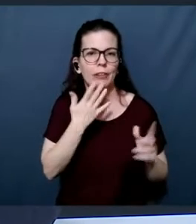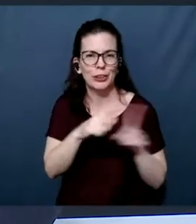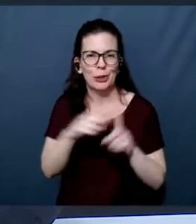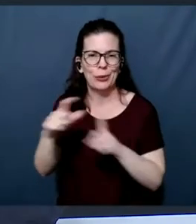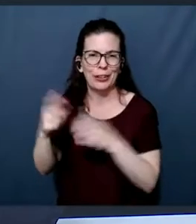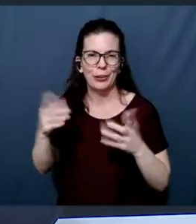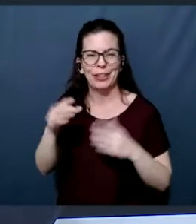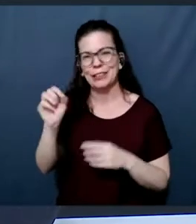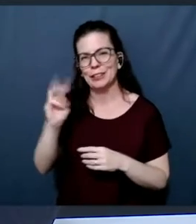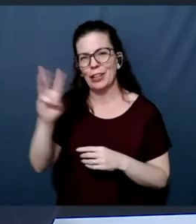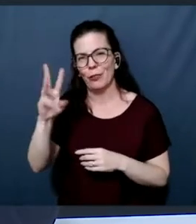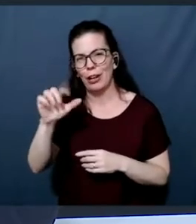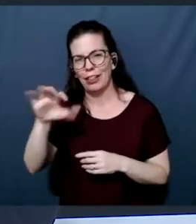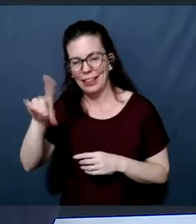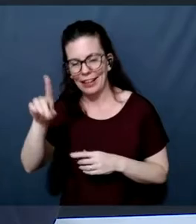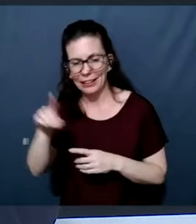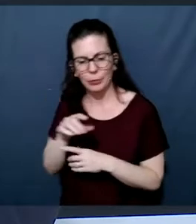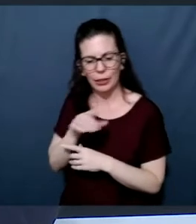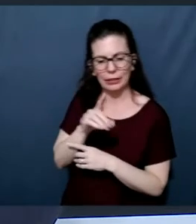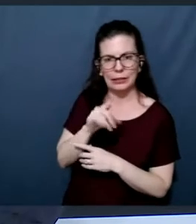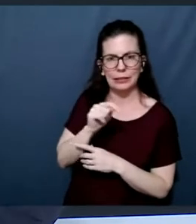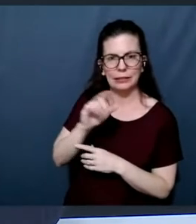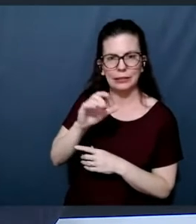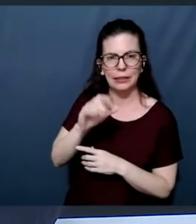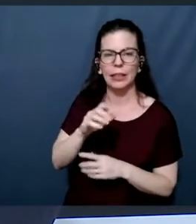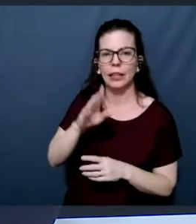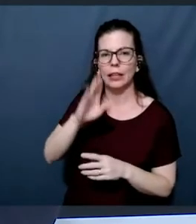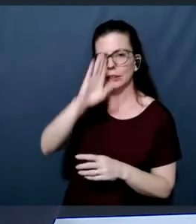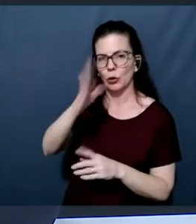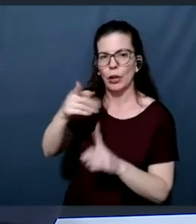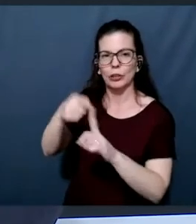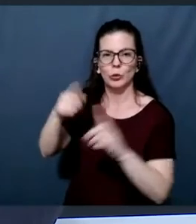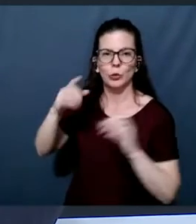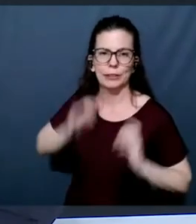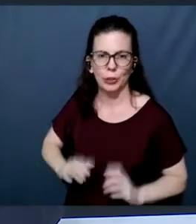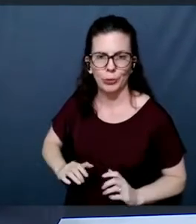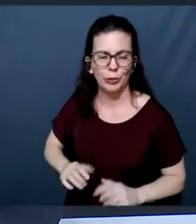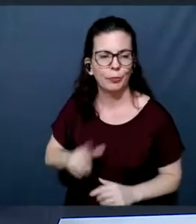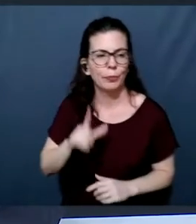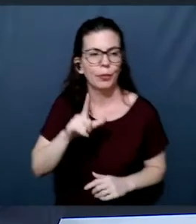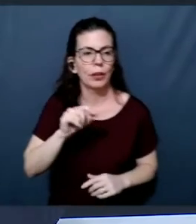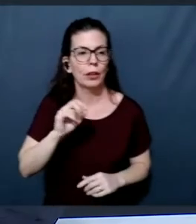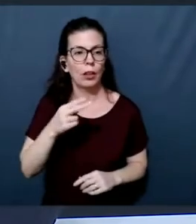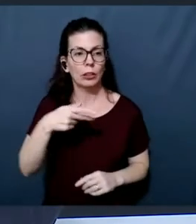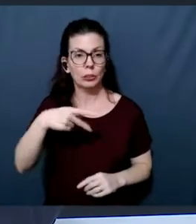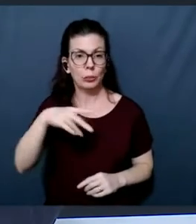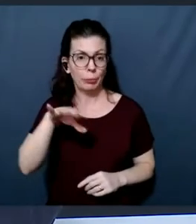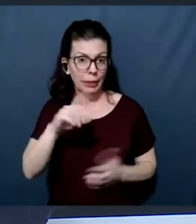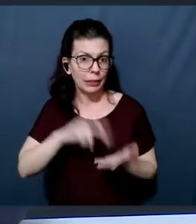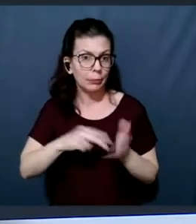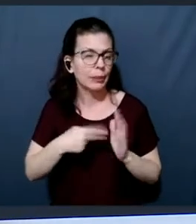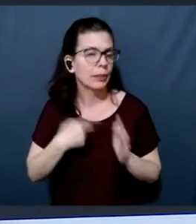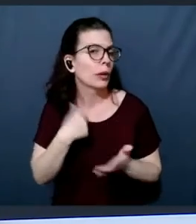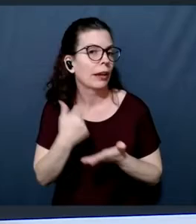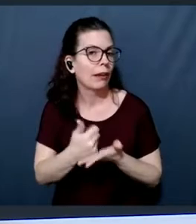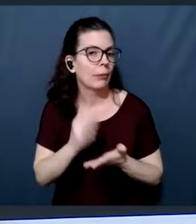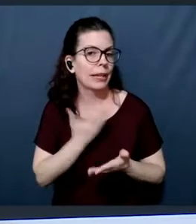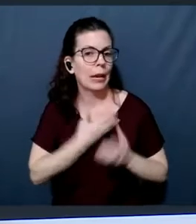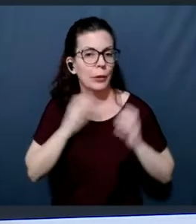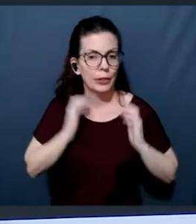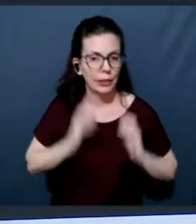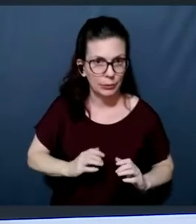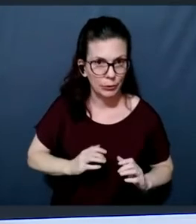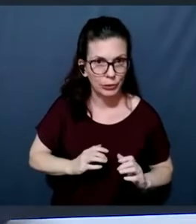but DTC is direct to consumer. Launchpad means we are helping our customers and the